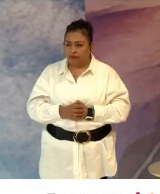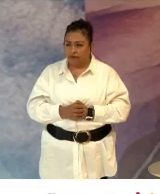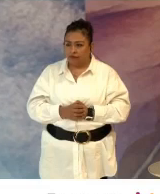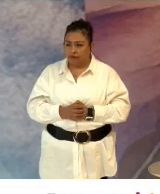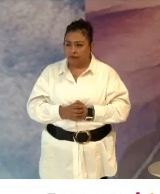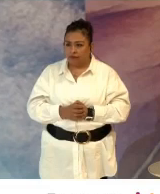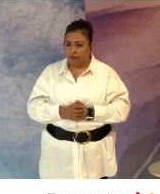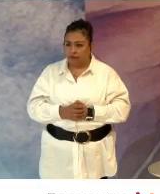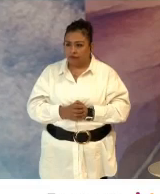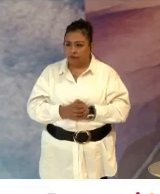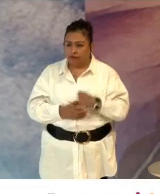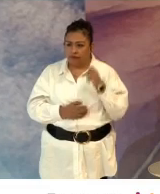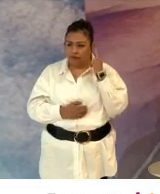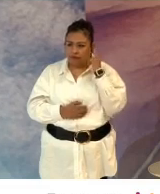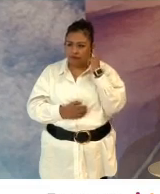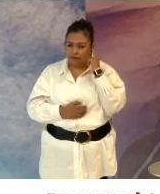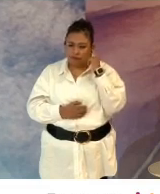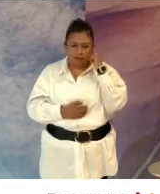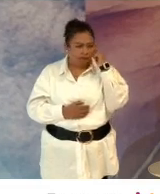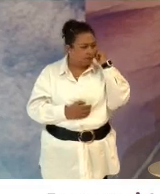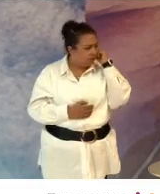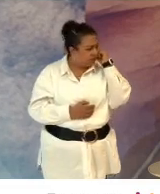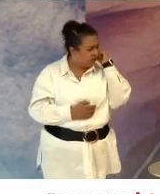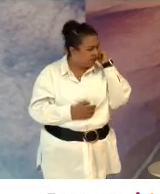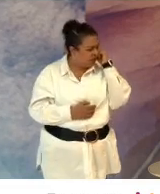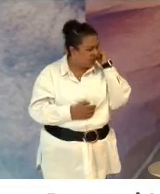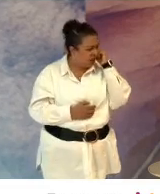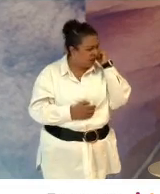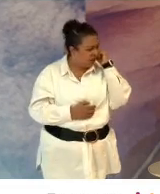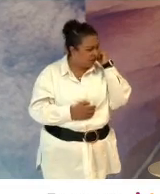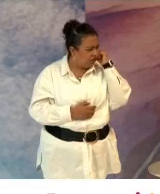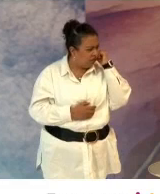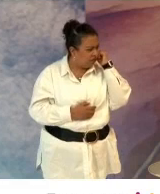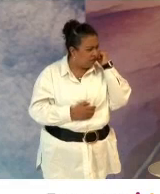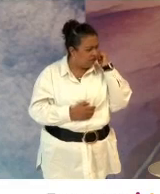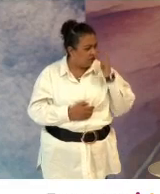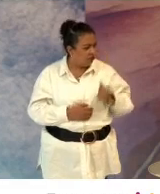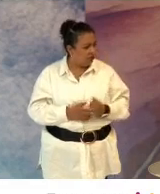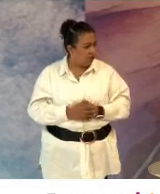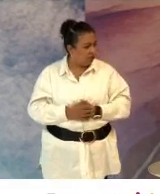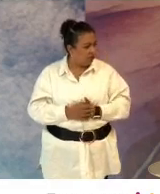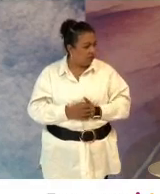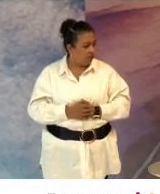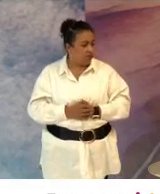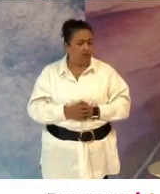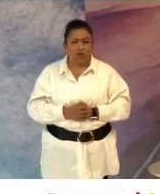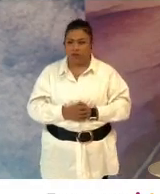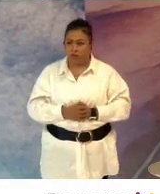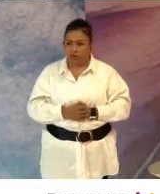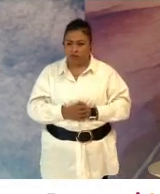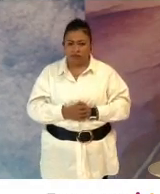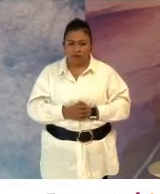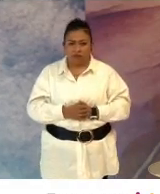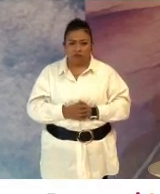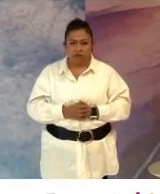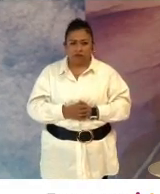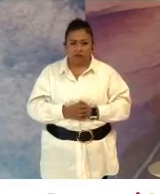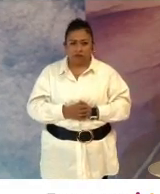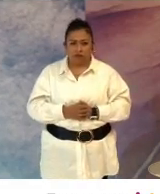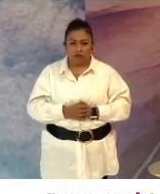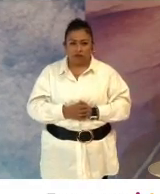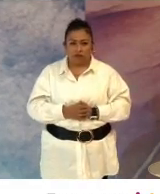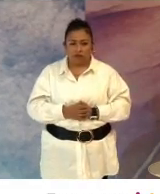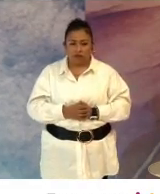and to feel from within yourself all this information, what does resonate with you.